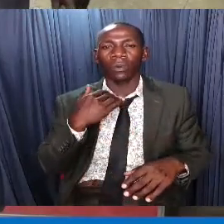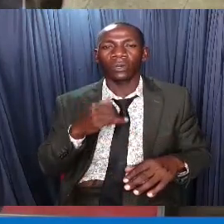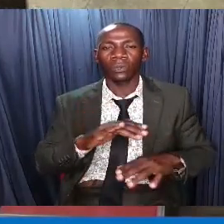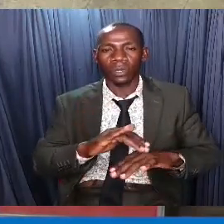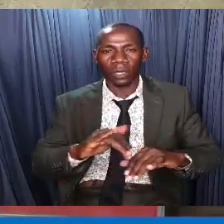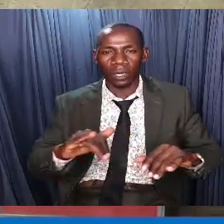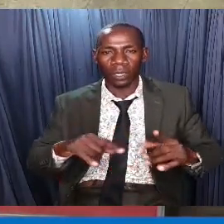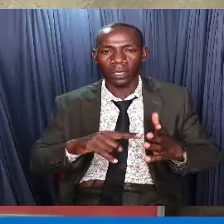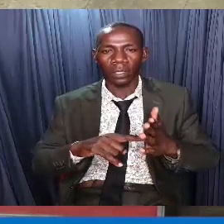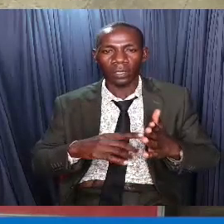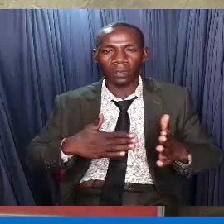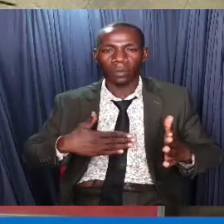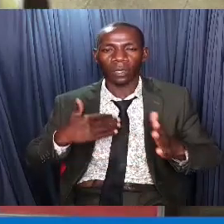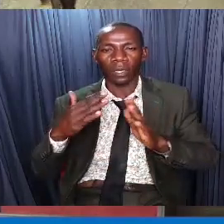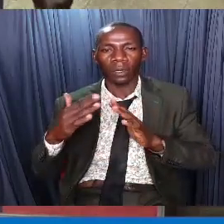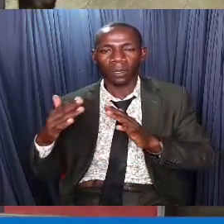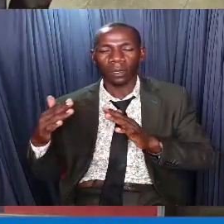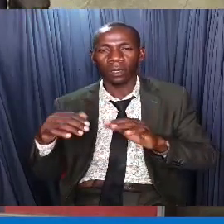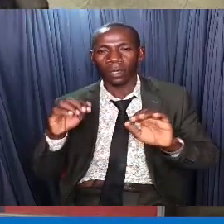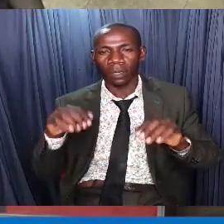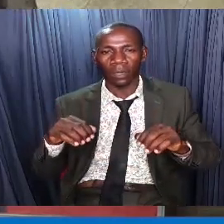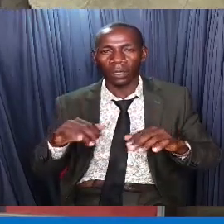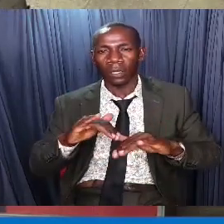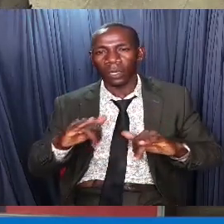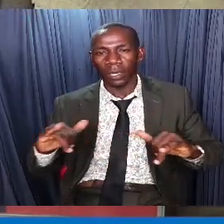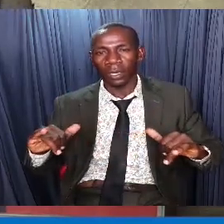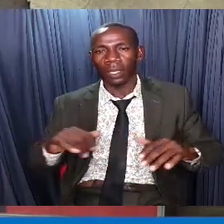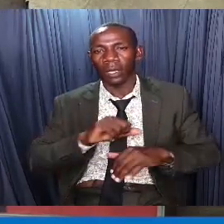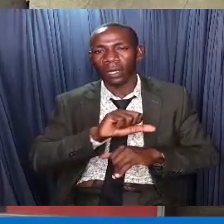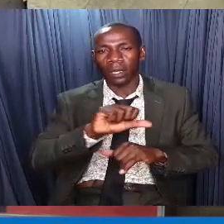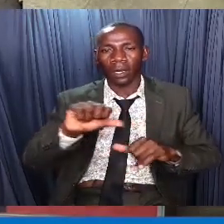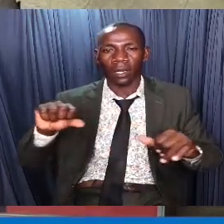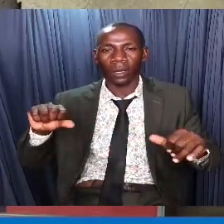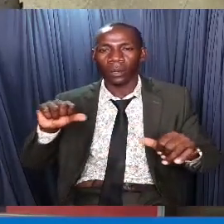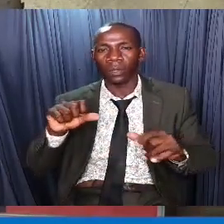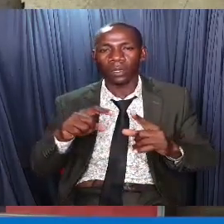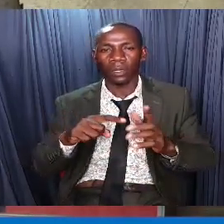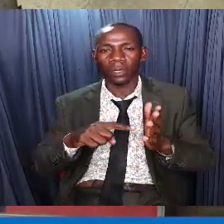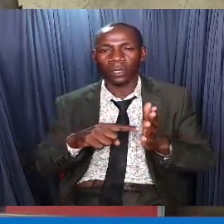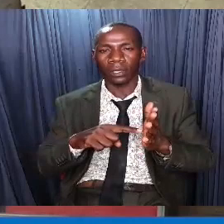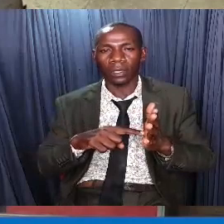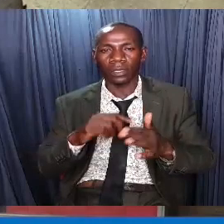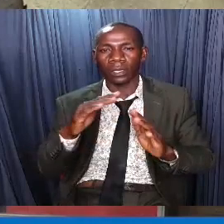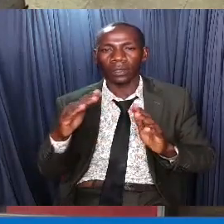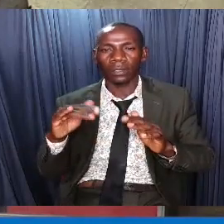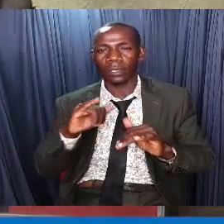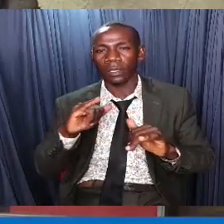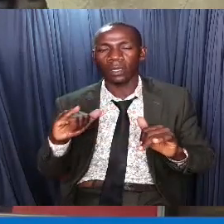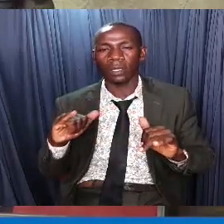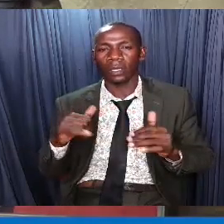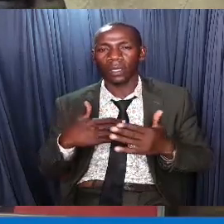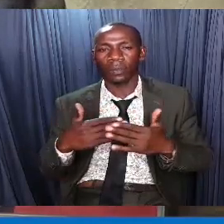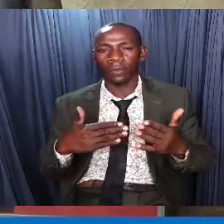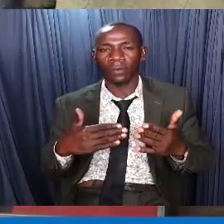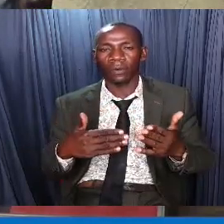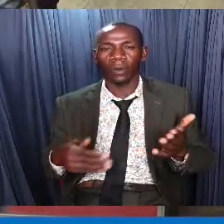ulime. So I want you to keep the house clean. Basi hata kuna kulima nini? So what was there even? Na ni kweupe. It was just clear. Kabla